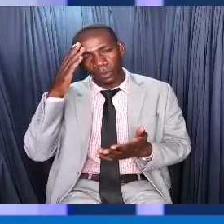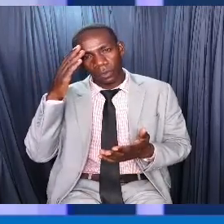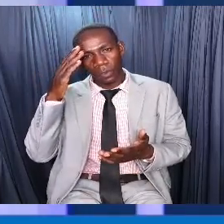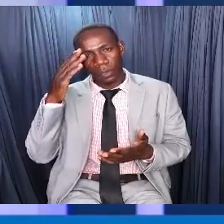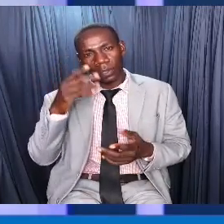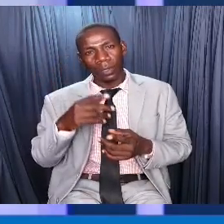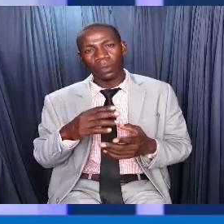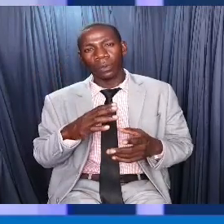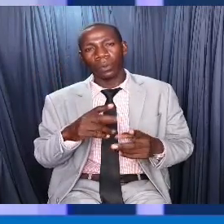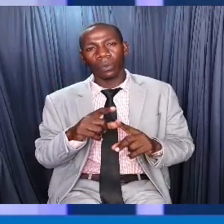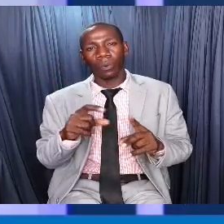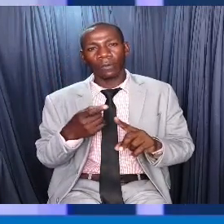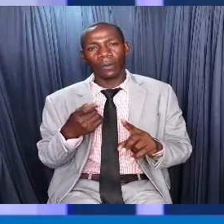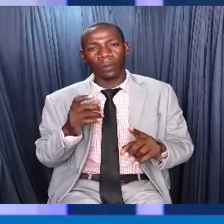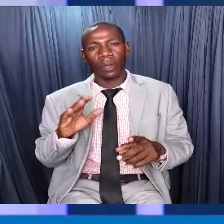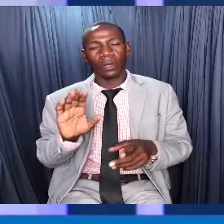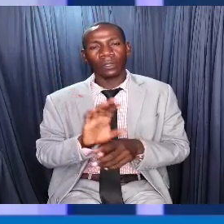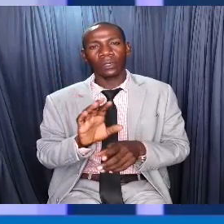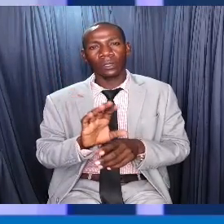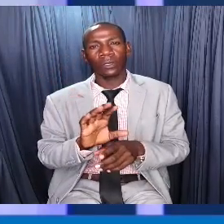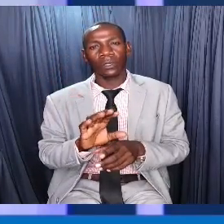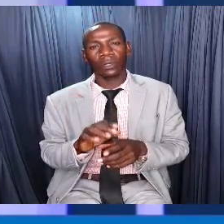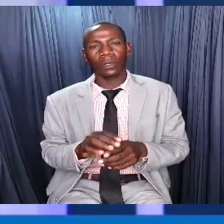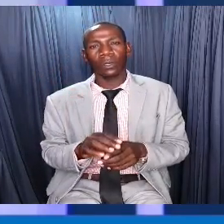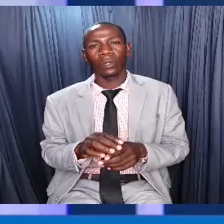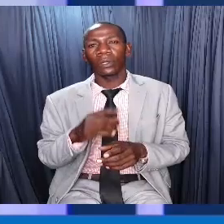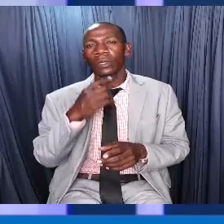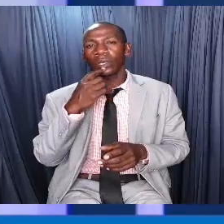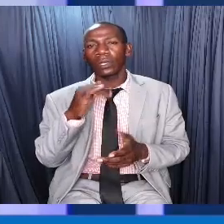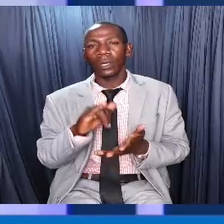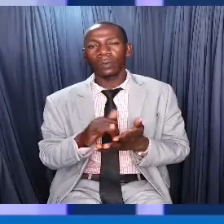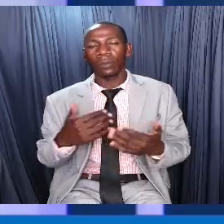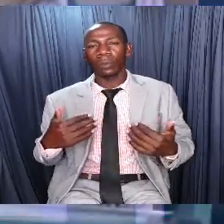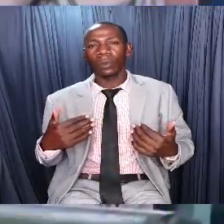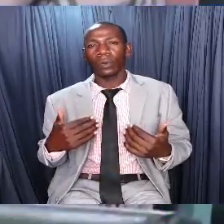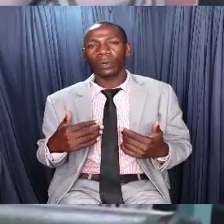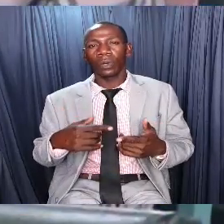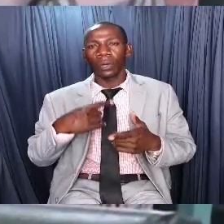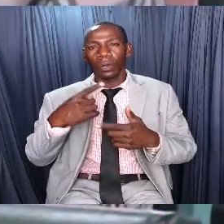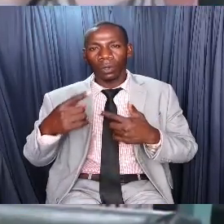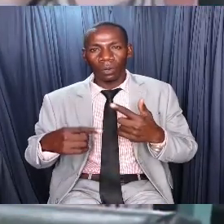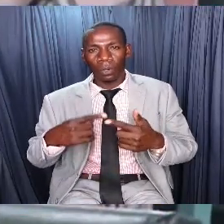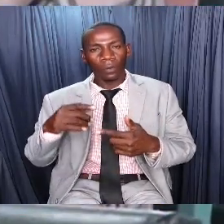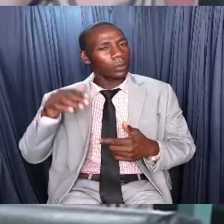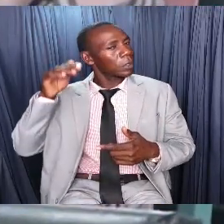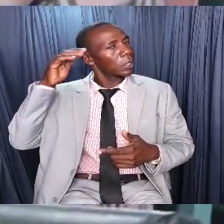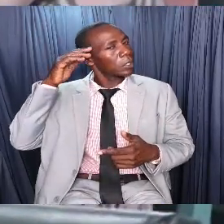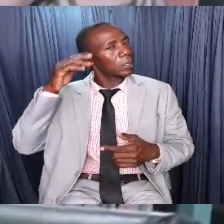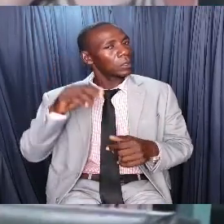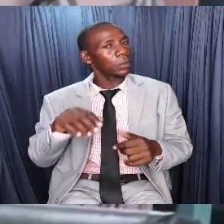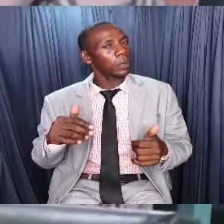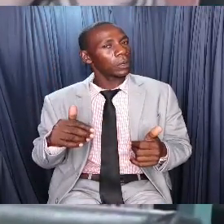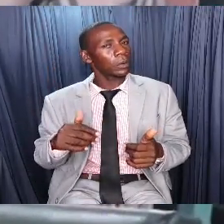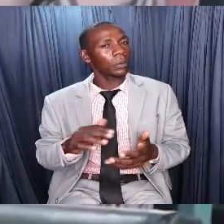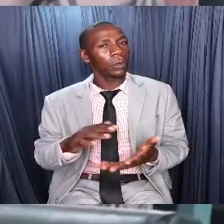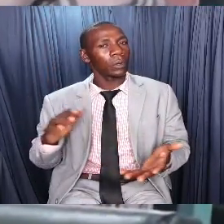Kumbe ni maneno ya kanisa lao. So these are the words of his church. Wanaambua wale watu. They are told these people. Aendeni tutakuja tutawasikiliza vizuri. Now you go, we'll listen